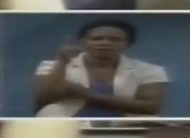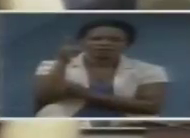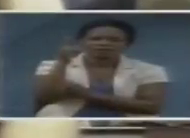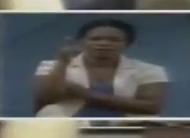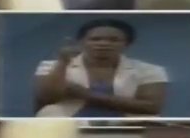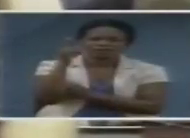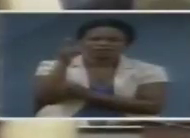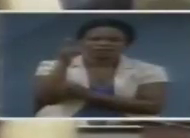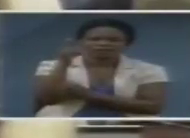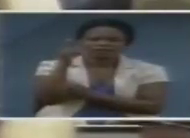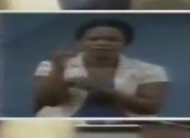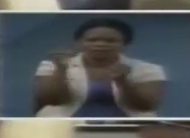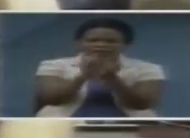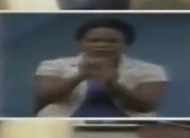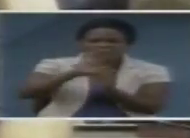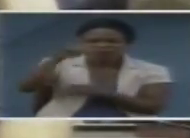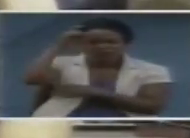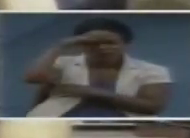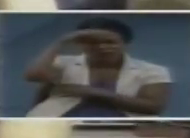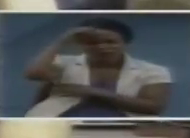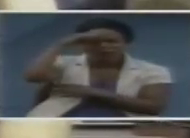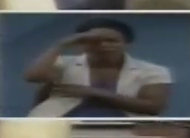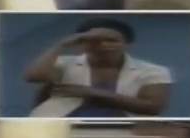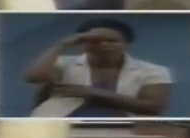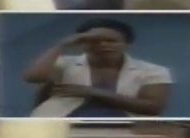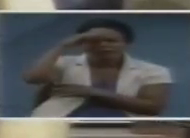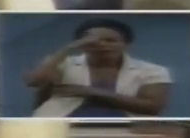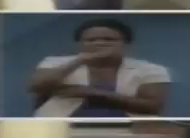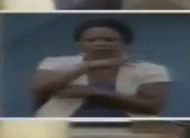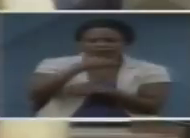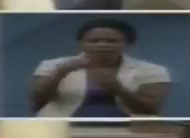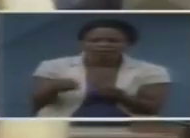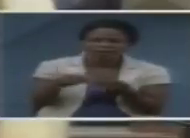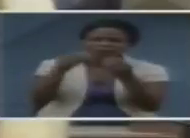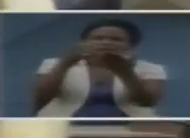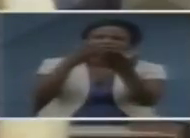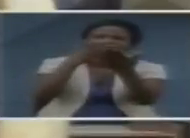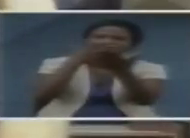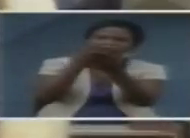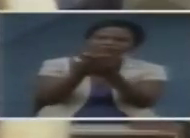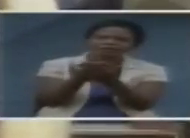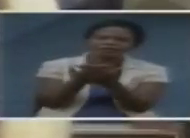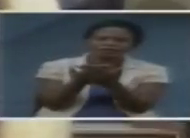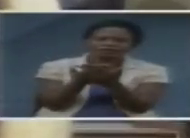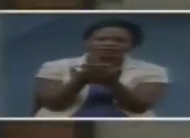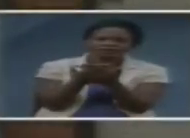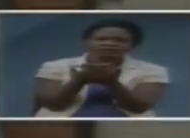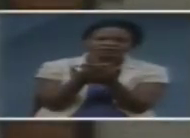who in your infinite wisdom and providential goodness